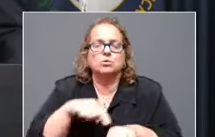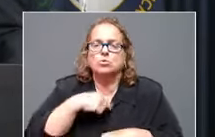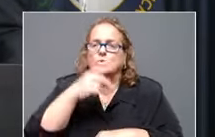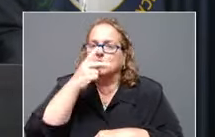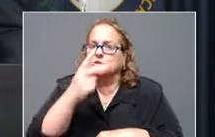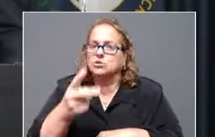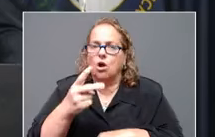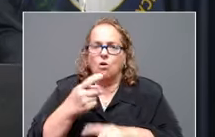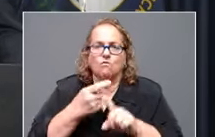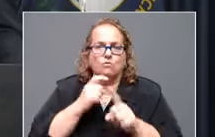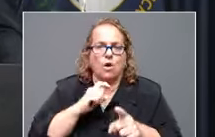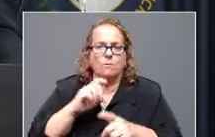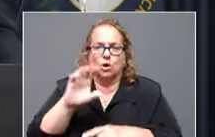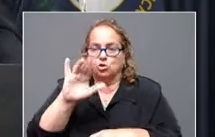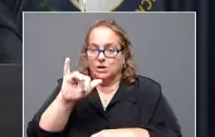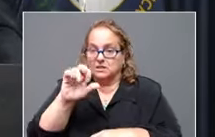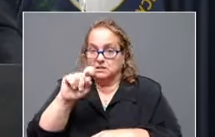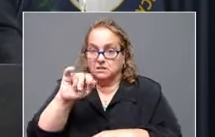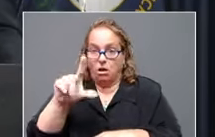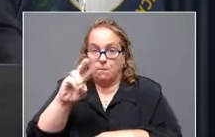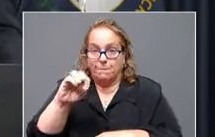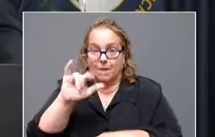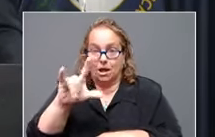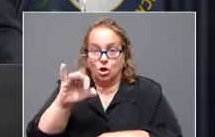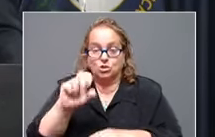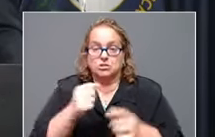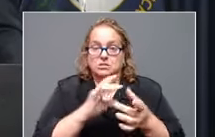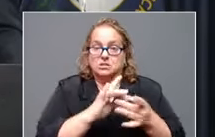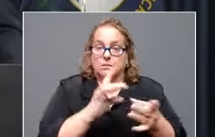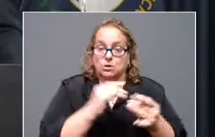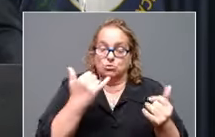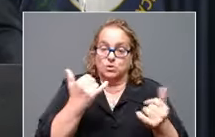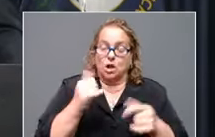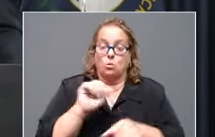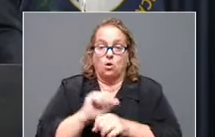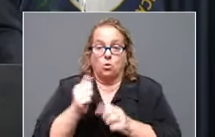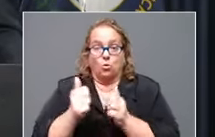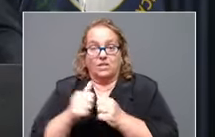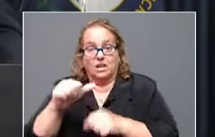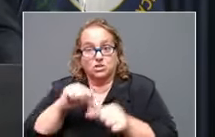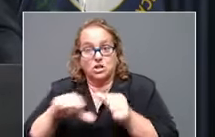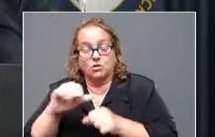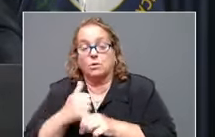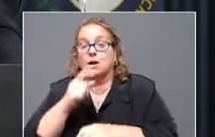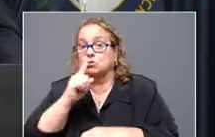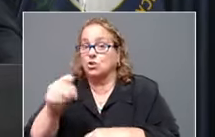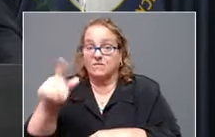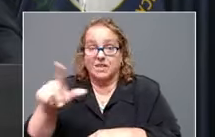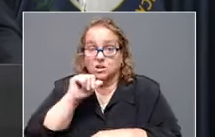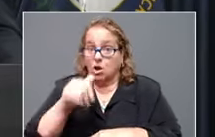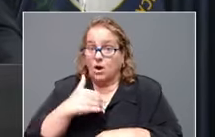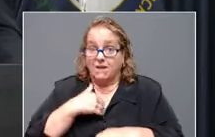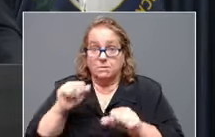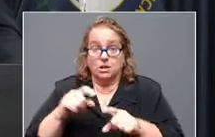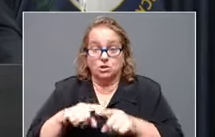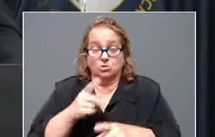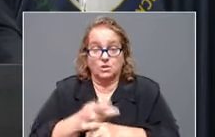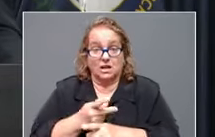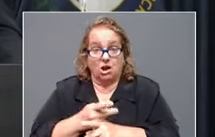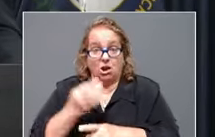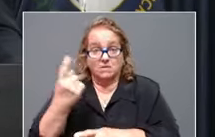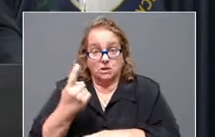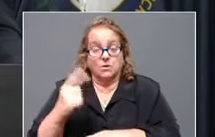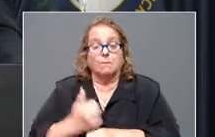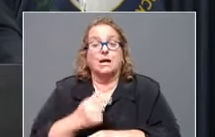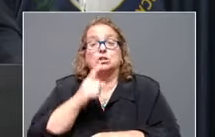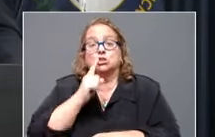from Crystal Miller's statement today, working with each other to make sure that if they don't have the ability to take care of somebody, they're going to make sure that they are at a